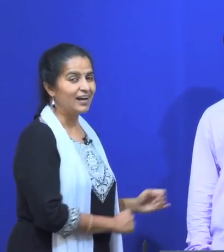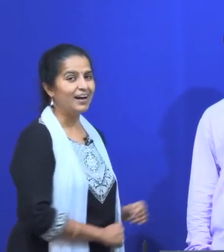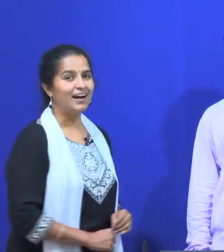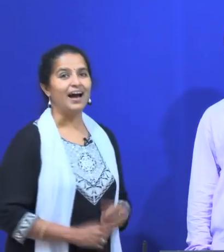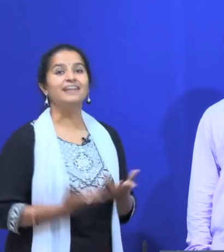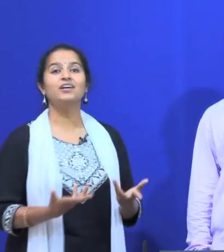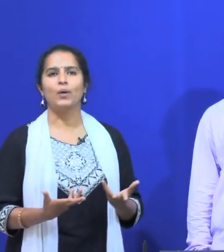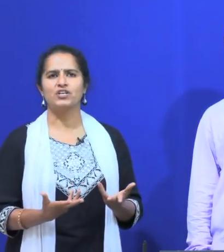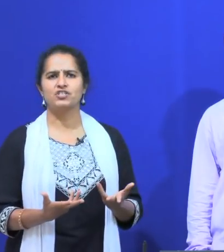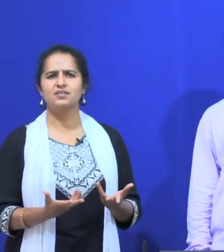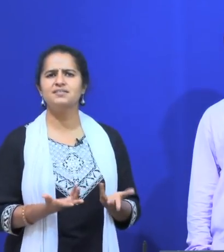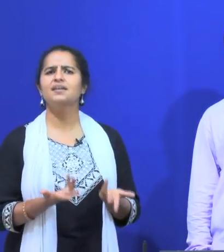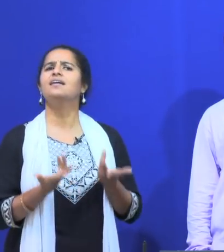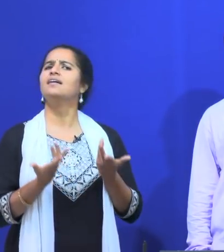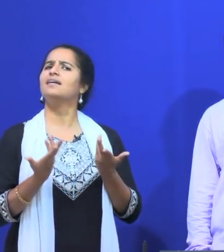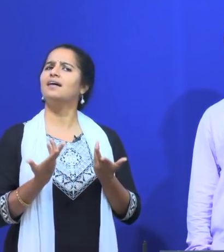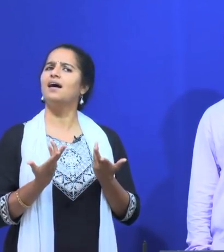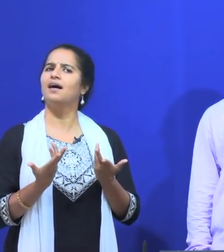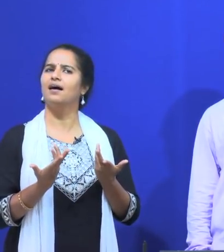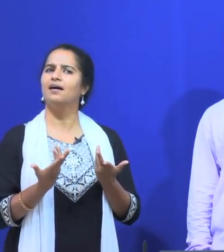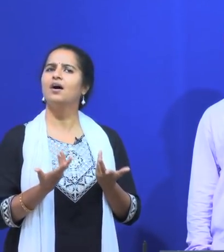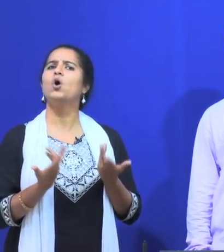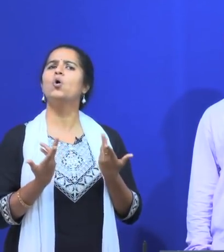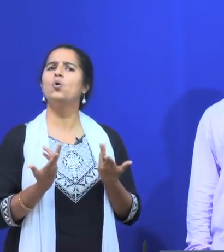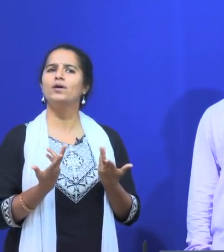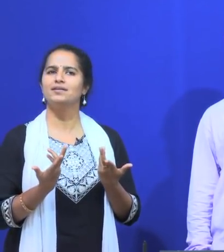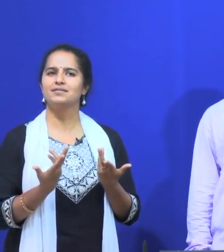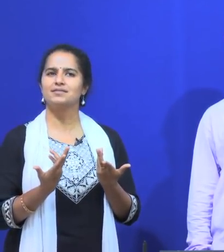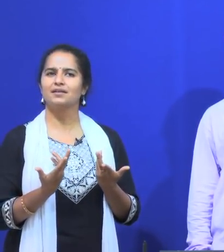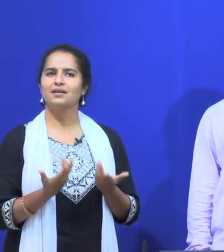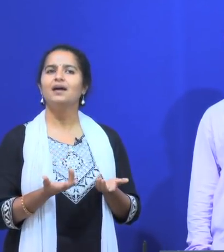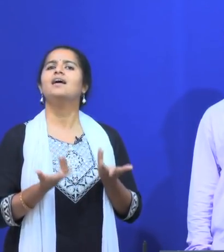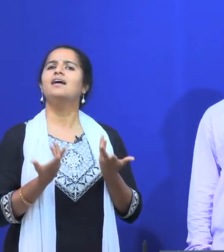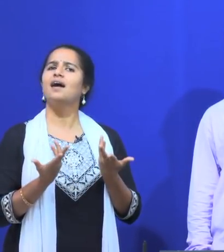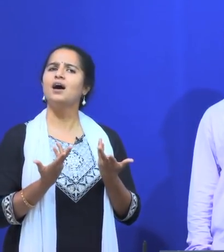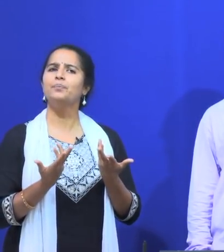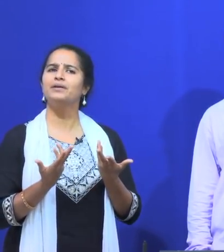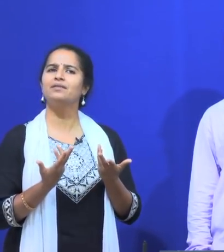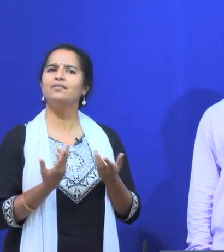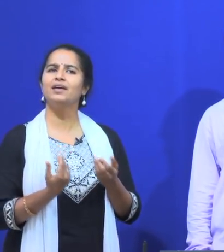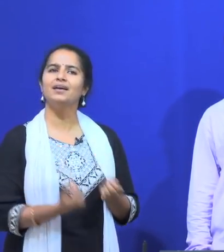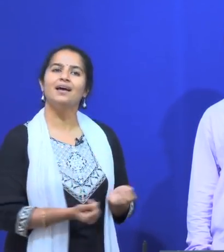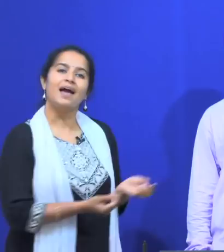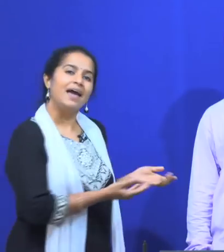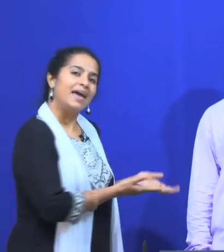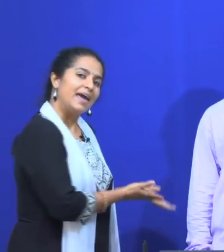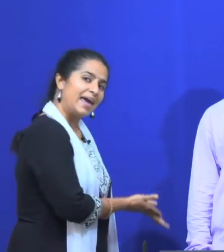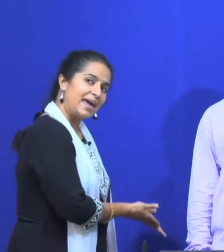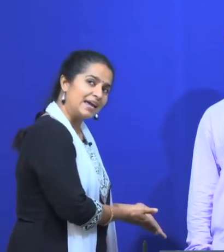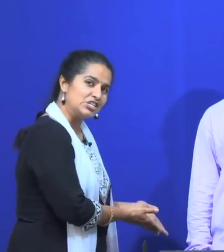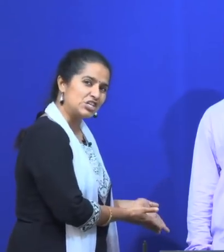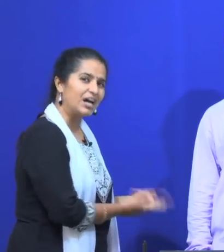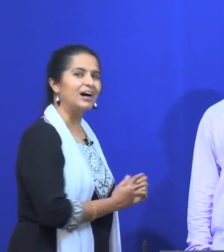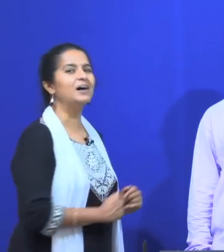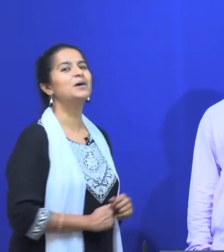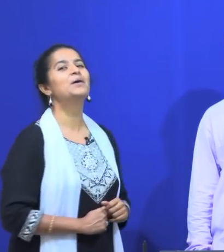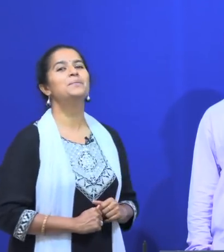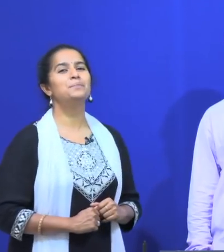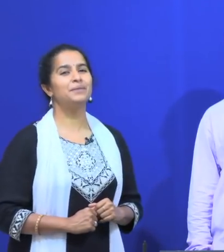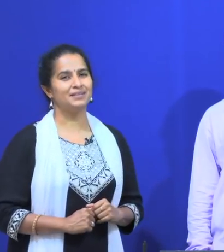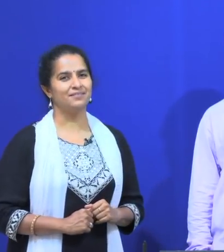Eshaha. And the question is Kaha. Who is? Kaha Prithvi?